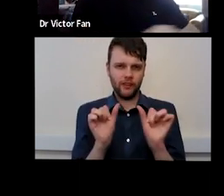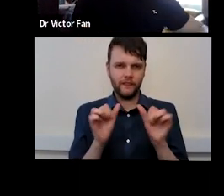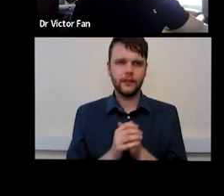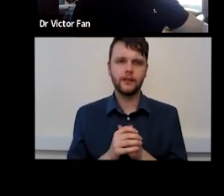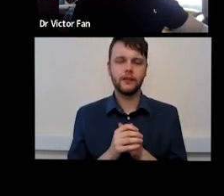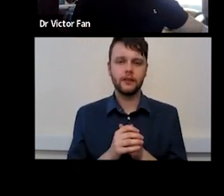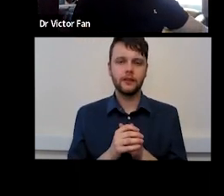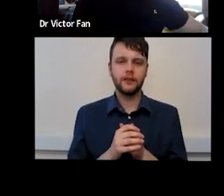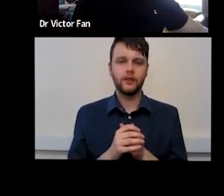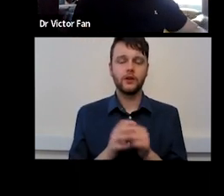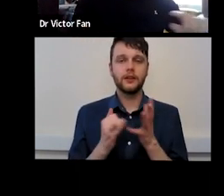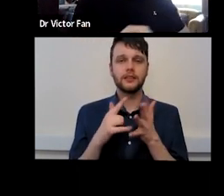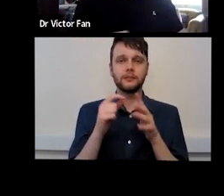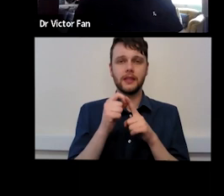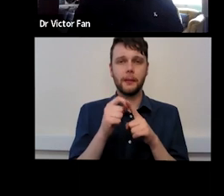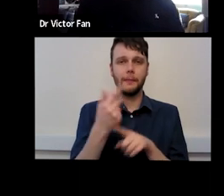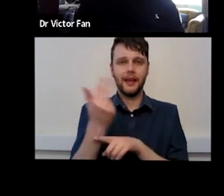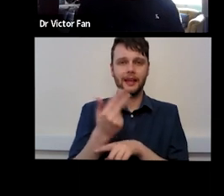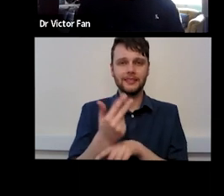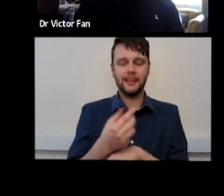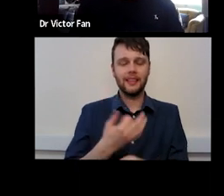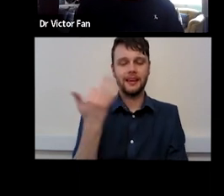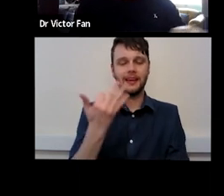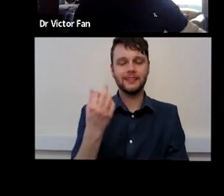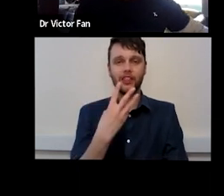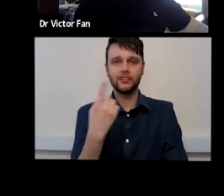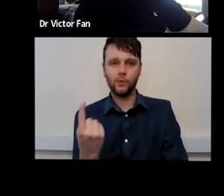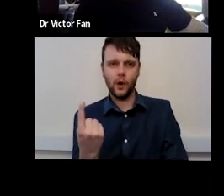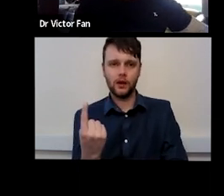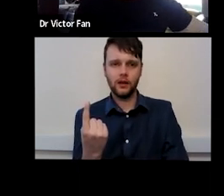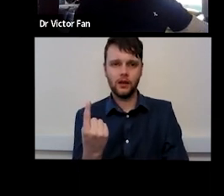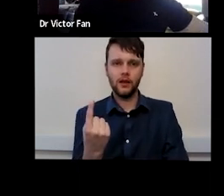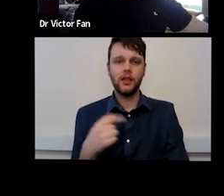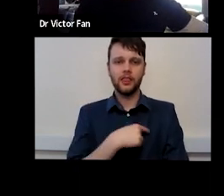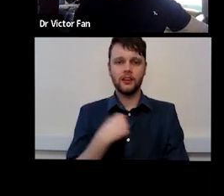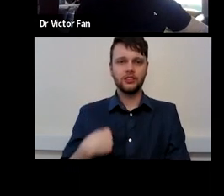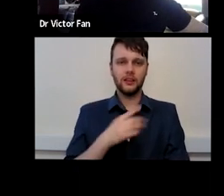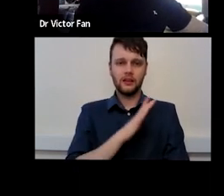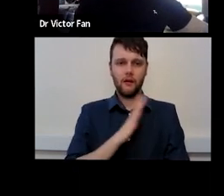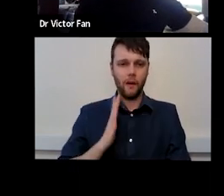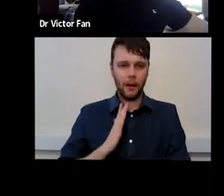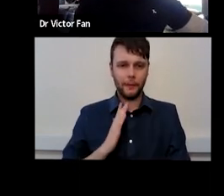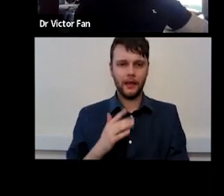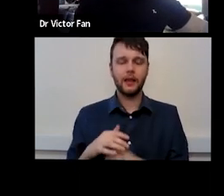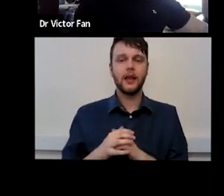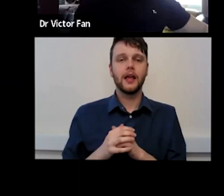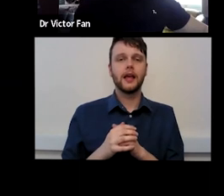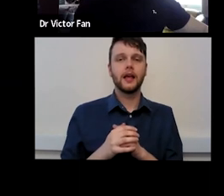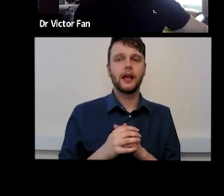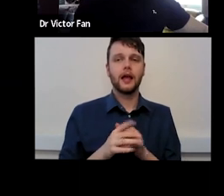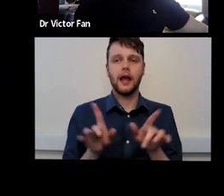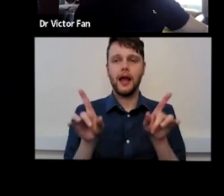on September the 18th, 1931, the Japanese Guangdong Army occupied Manchuria. And then